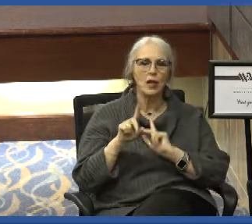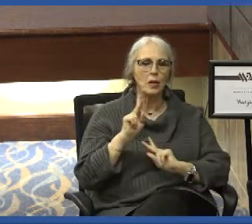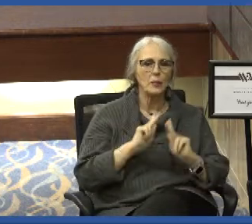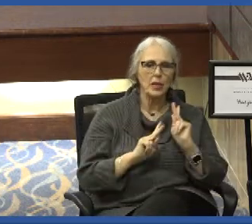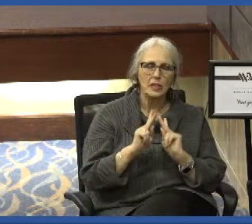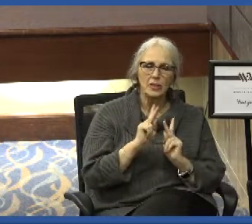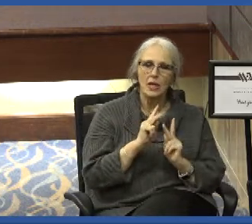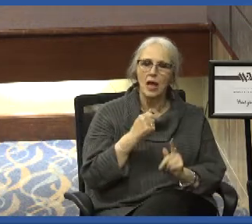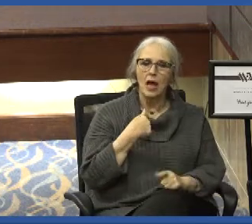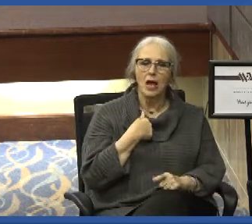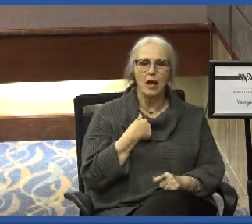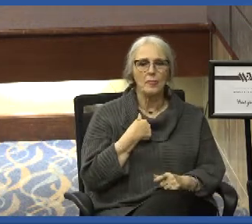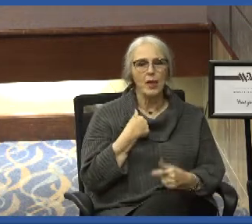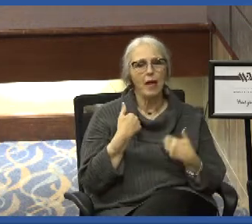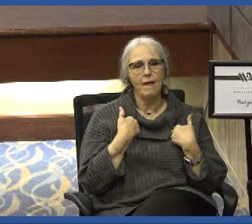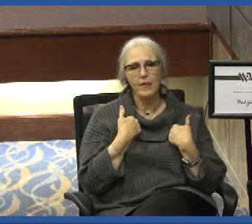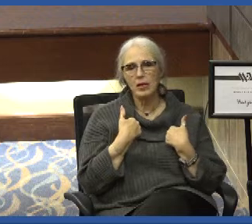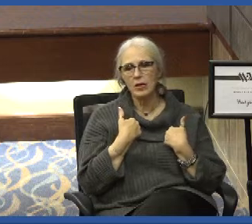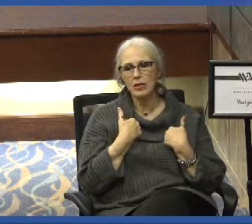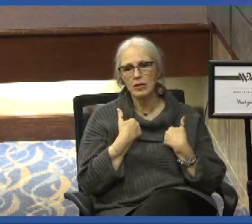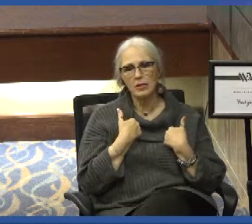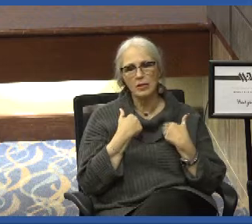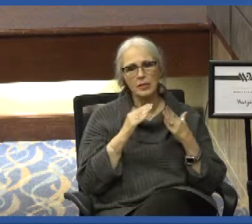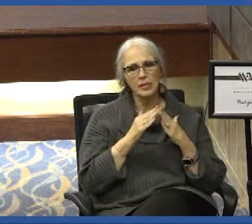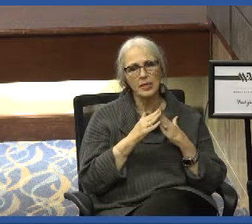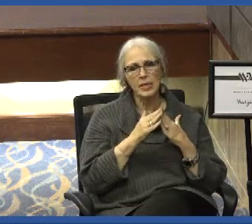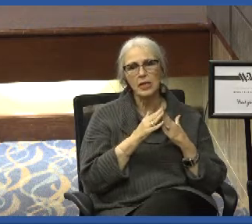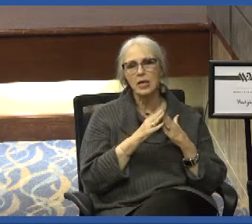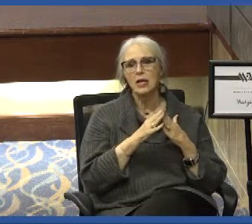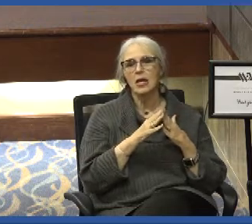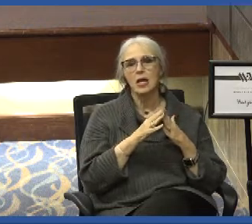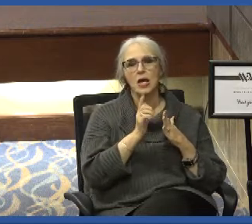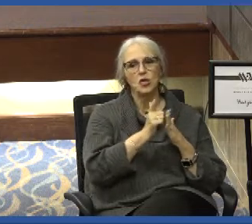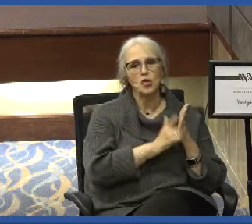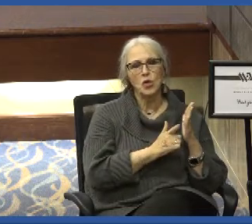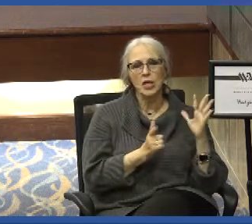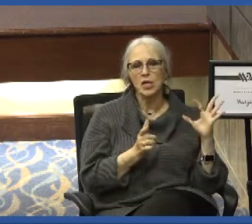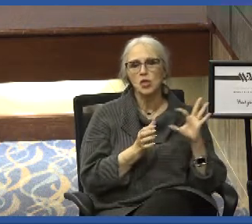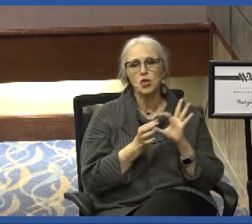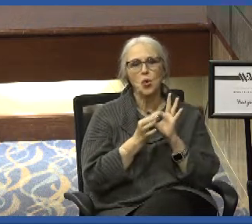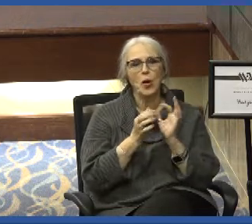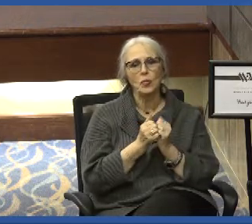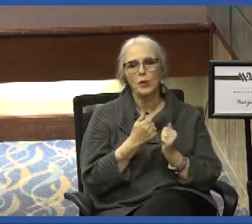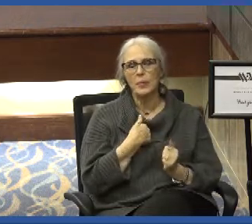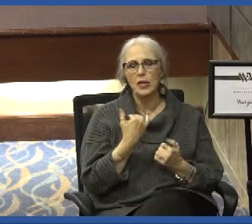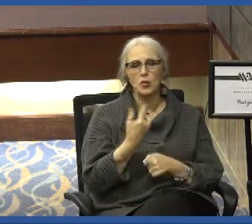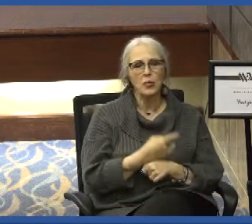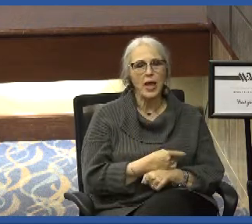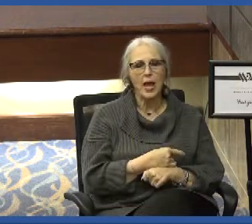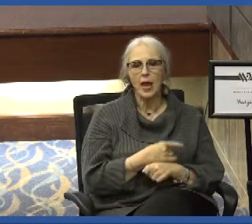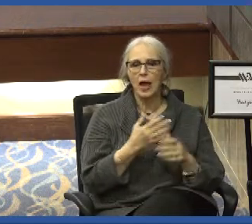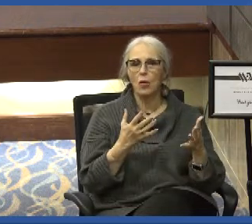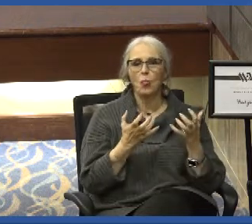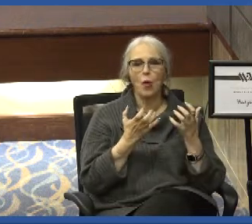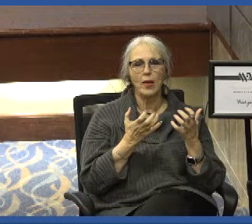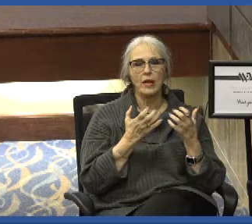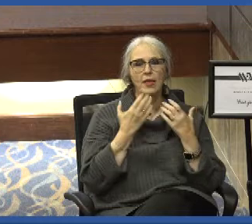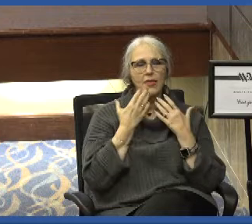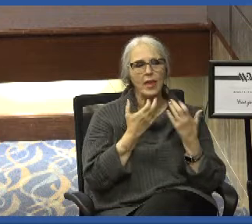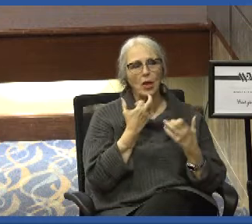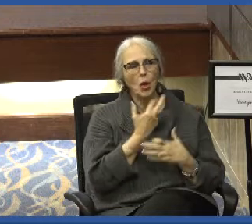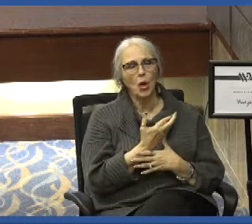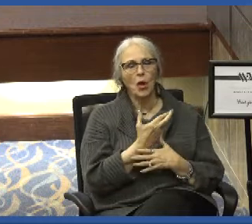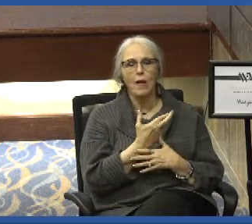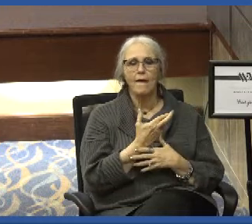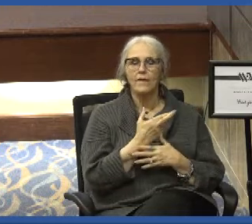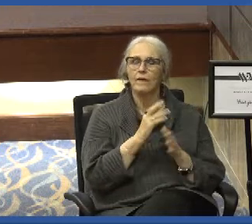be having City Attorney Ritchie joining me at the table today, and certainly want to thank her for